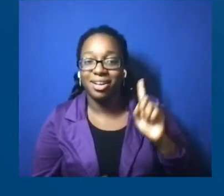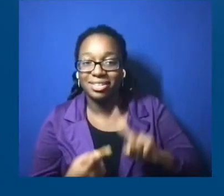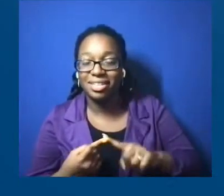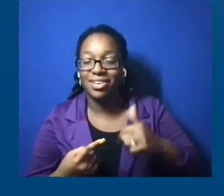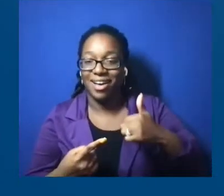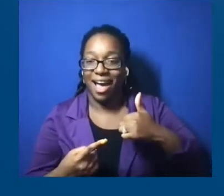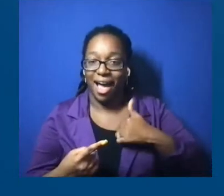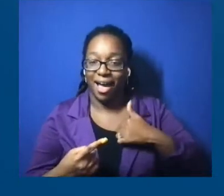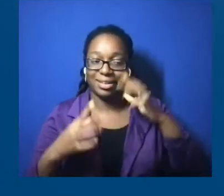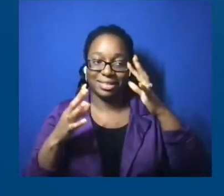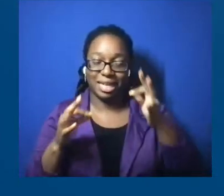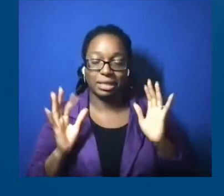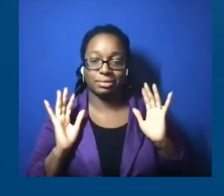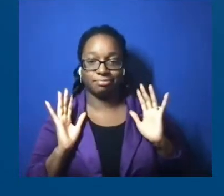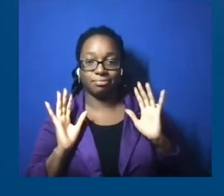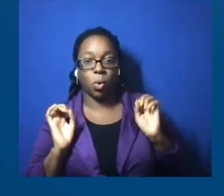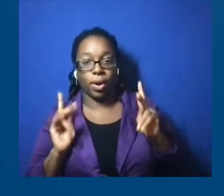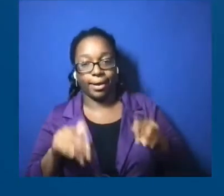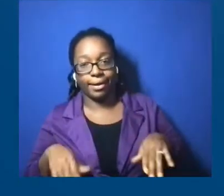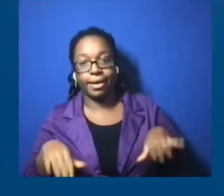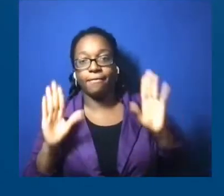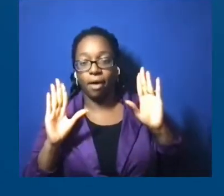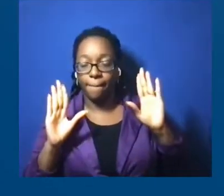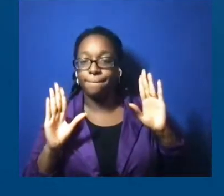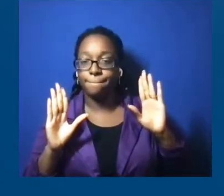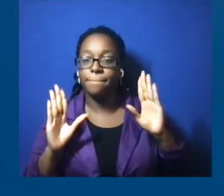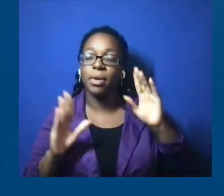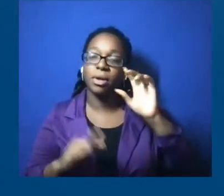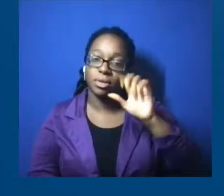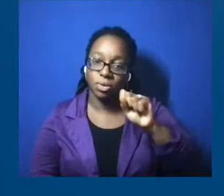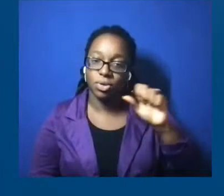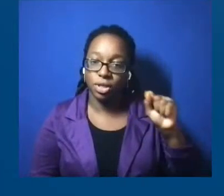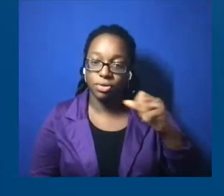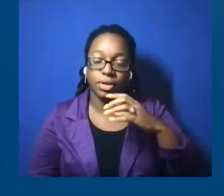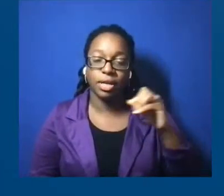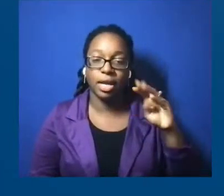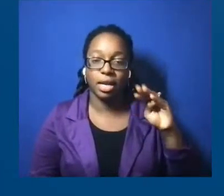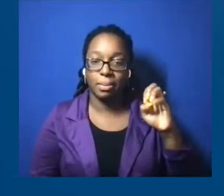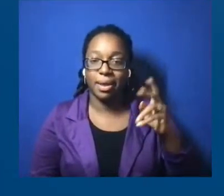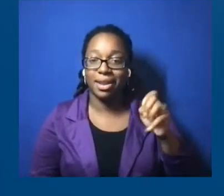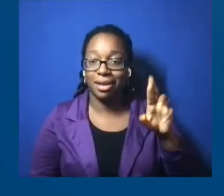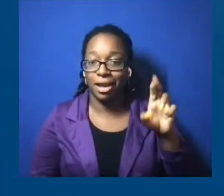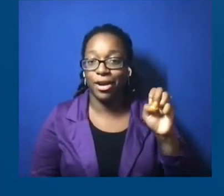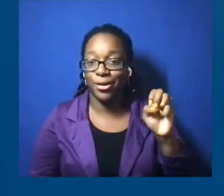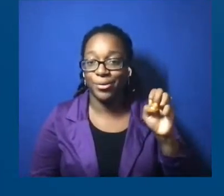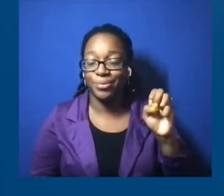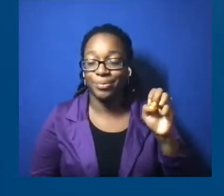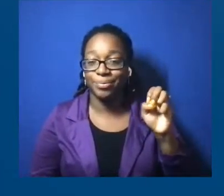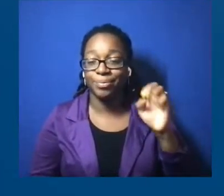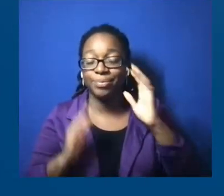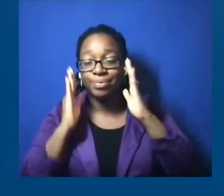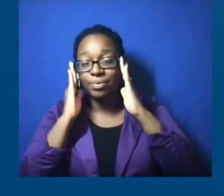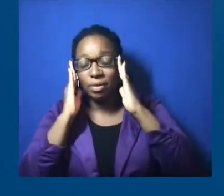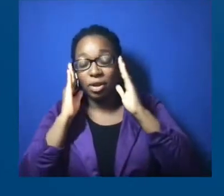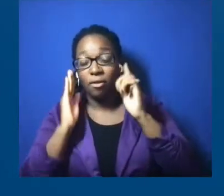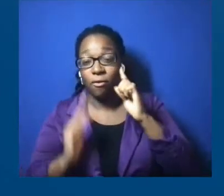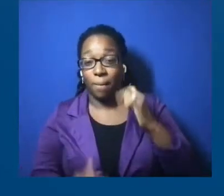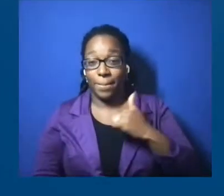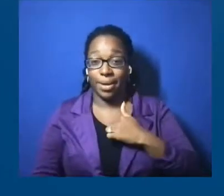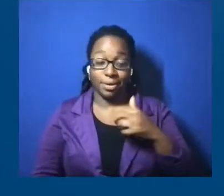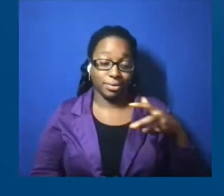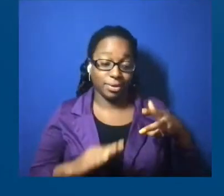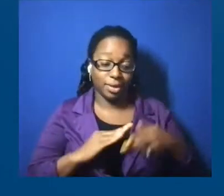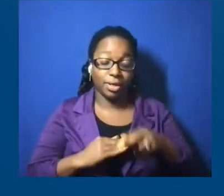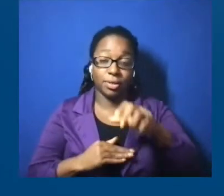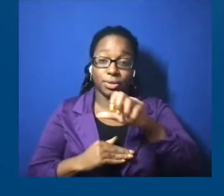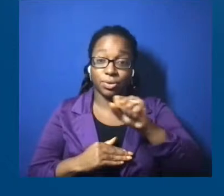Medicare. Flat out saying that. In order to cut Social Security and Medicare, they're